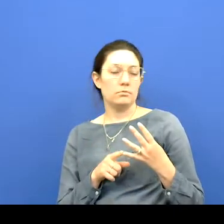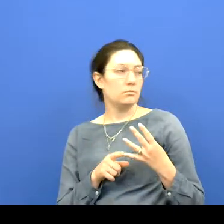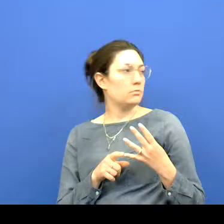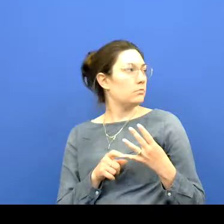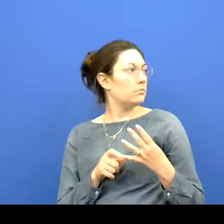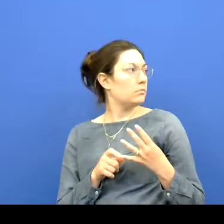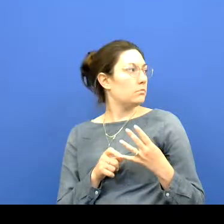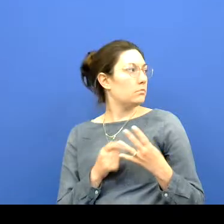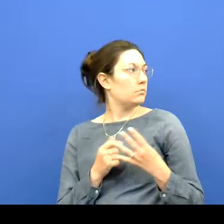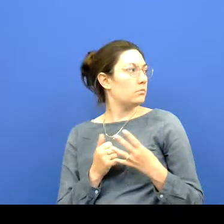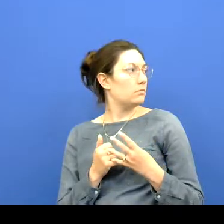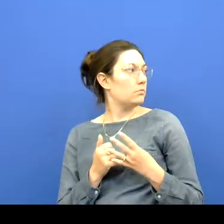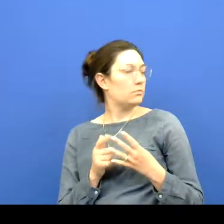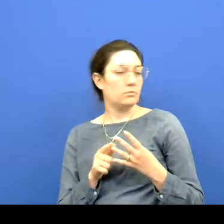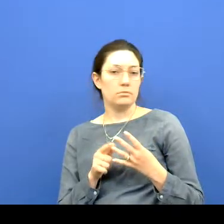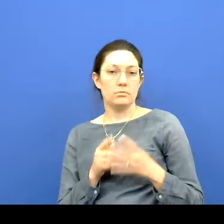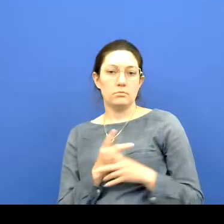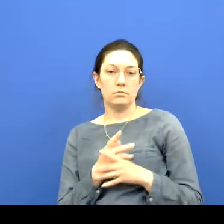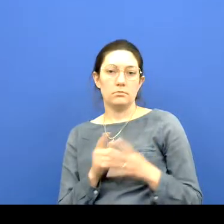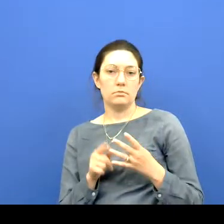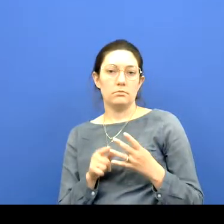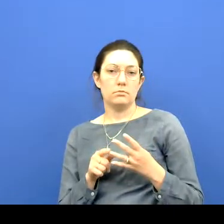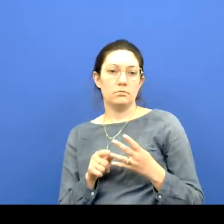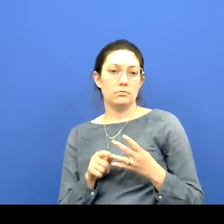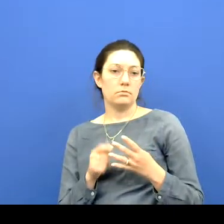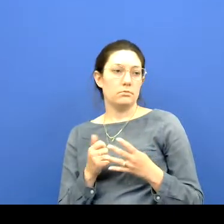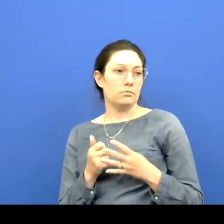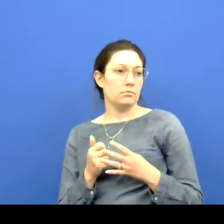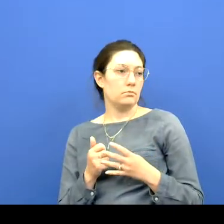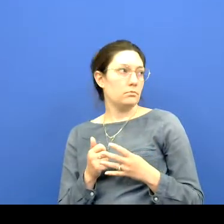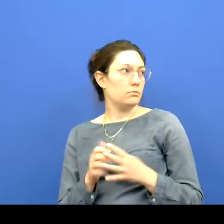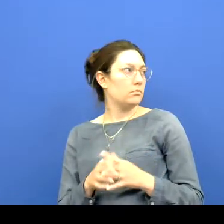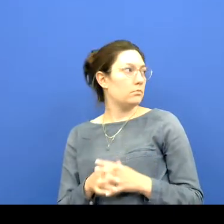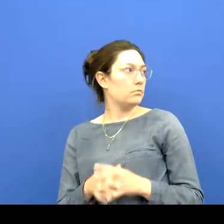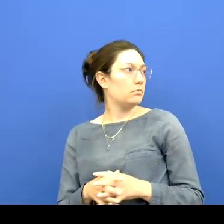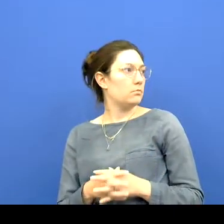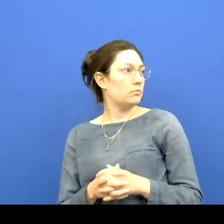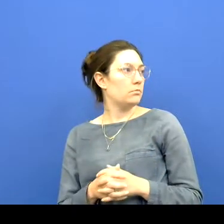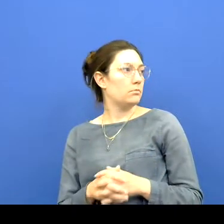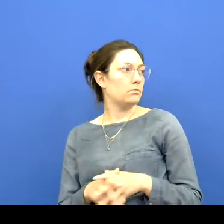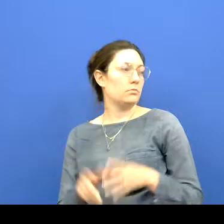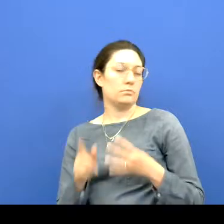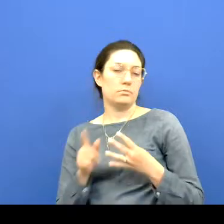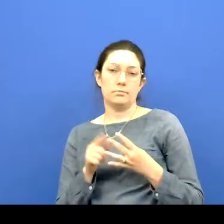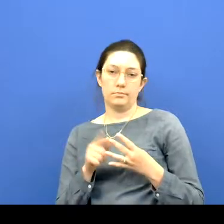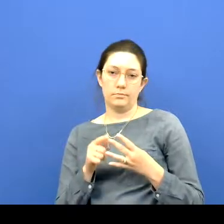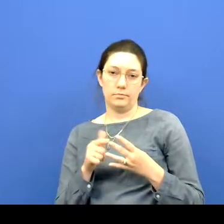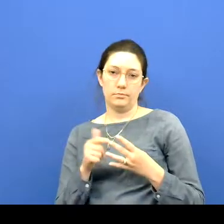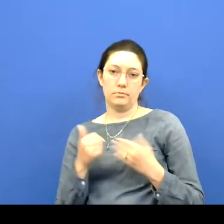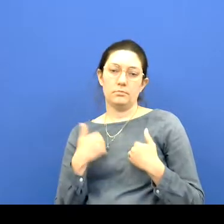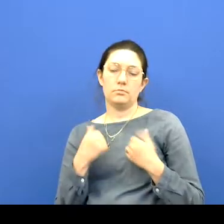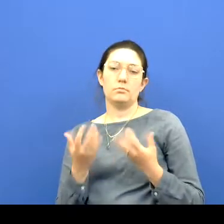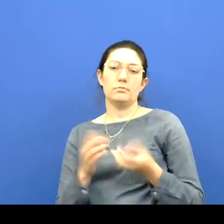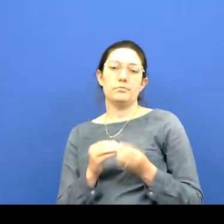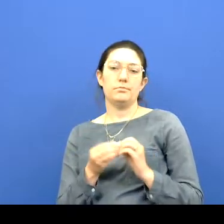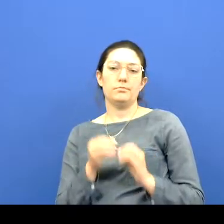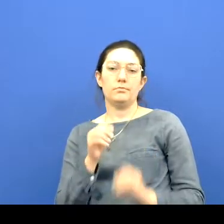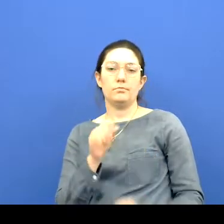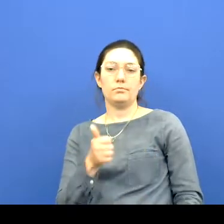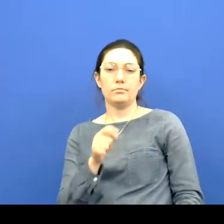Councilmember Stafford, Aye. Supervisor Schultz. Aye. Mr. Supervisor and fellow board members, I have resolution